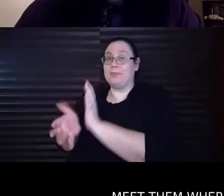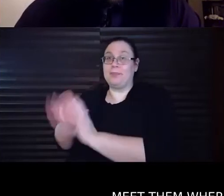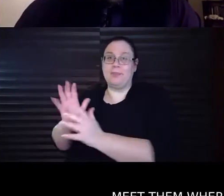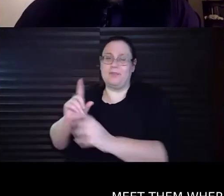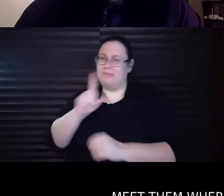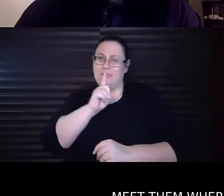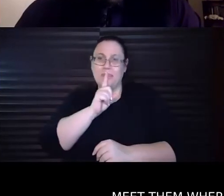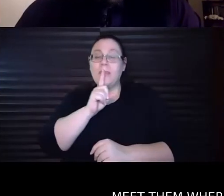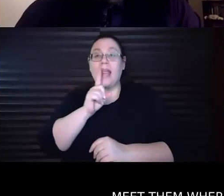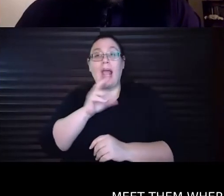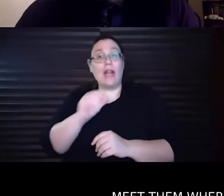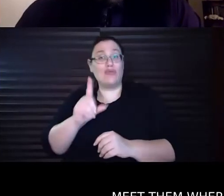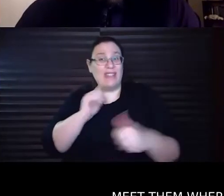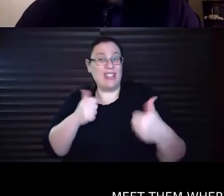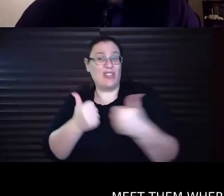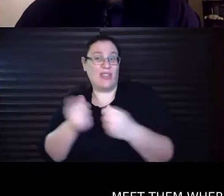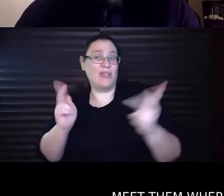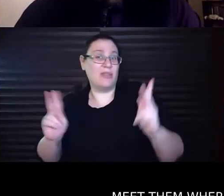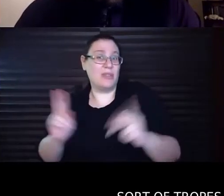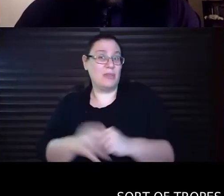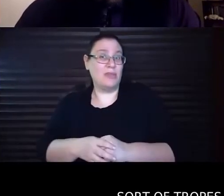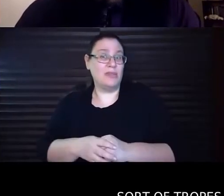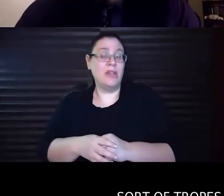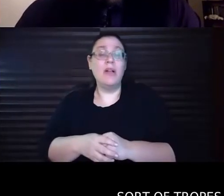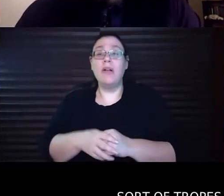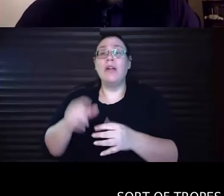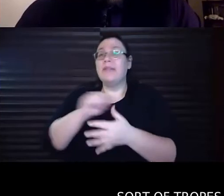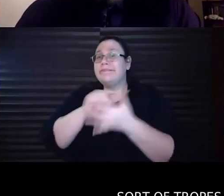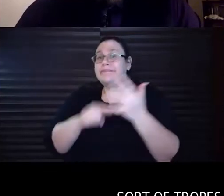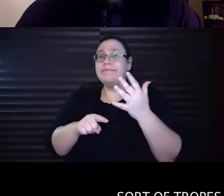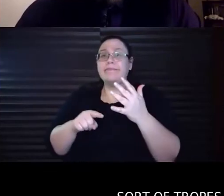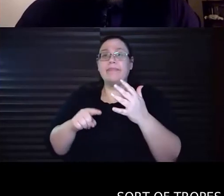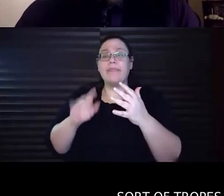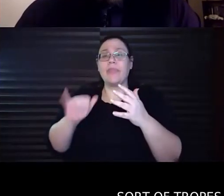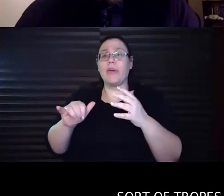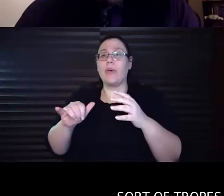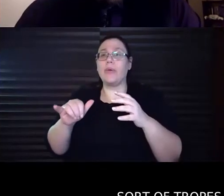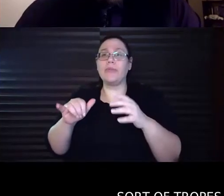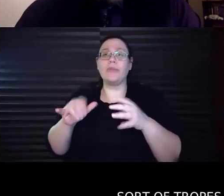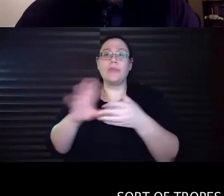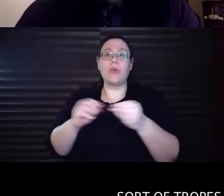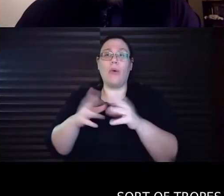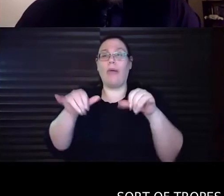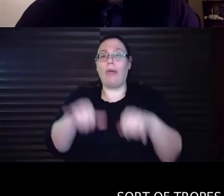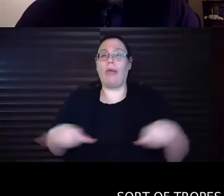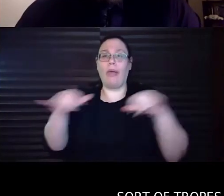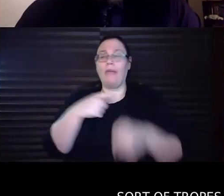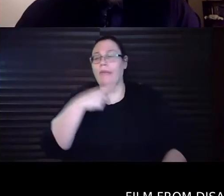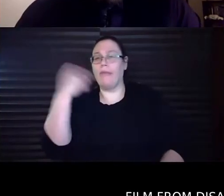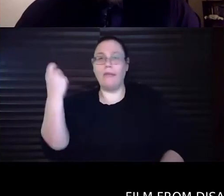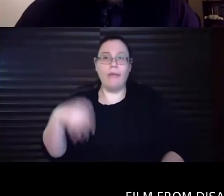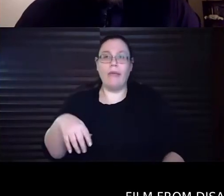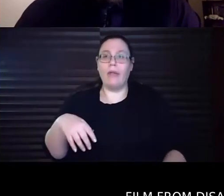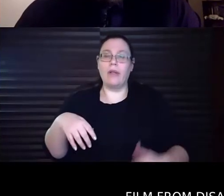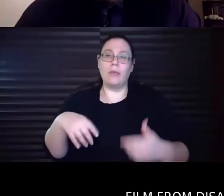think it pushes the envelope. I think it all of those sort of tropes that we've grown accustomed to, that we kind of expect when we're watching a